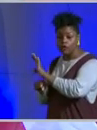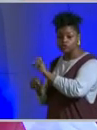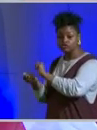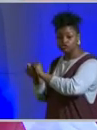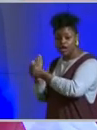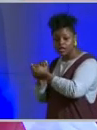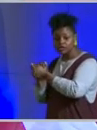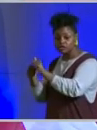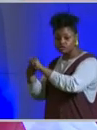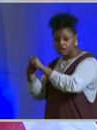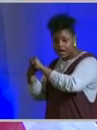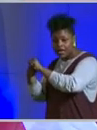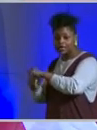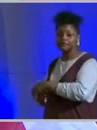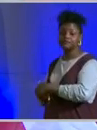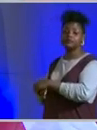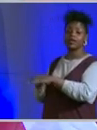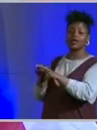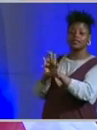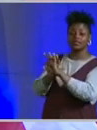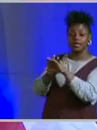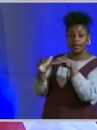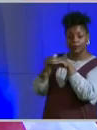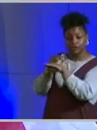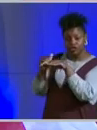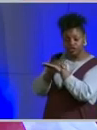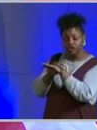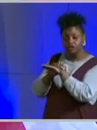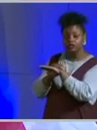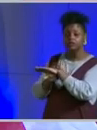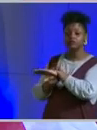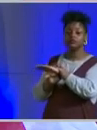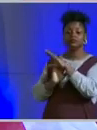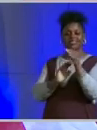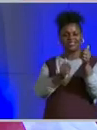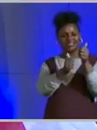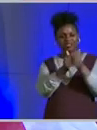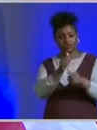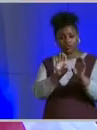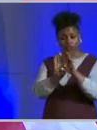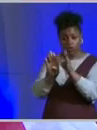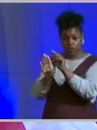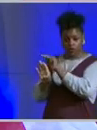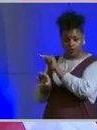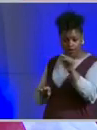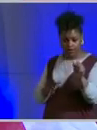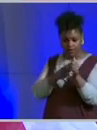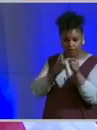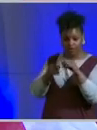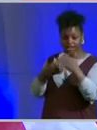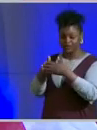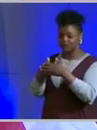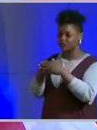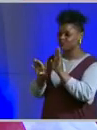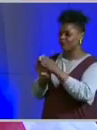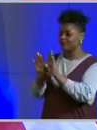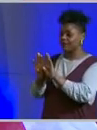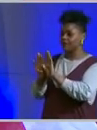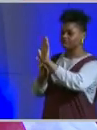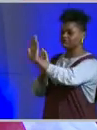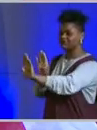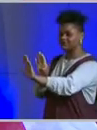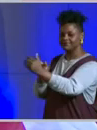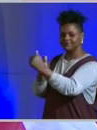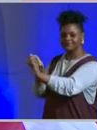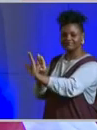and selective admissions that lead, each door leading to the next door with stackable credentials so that we can take every